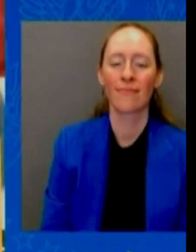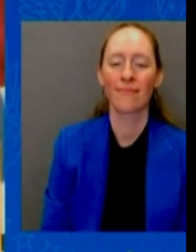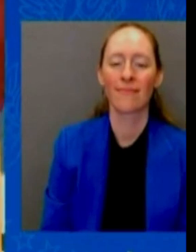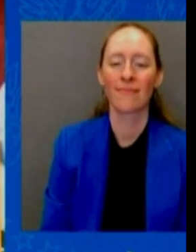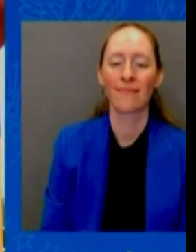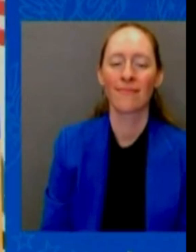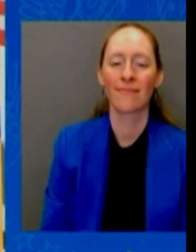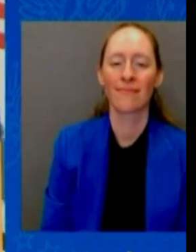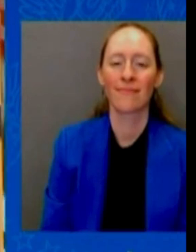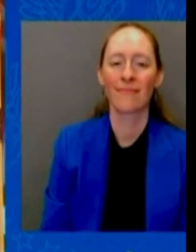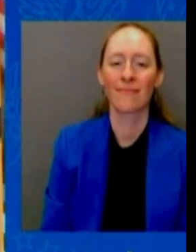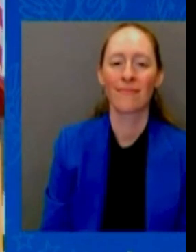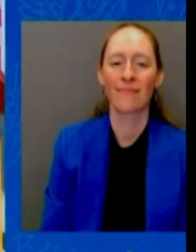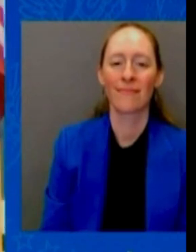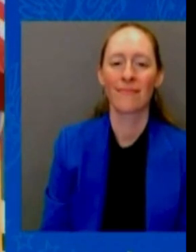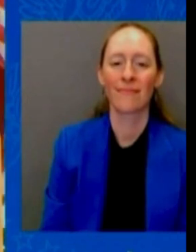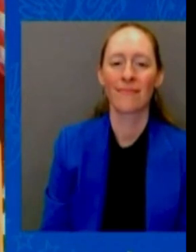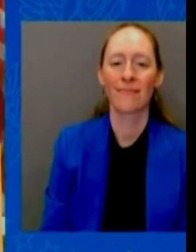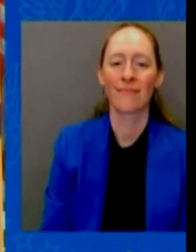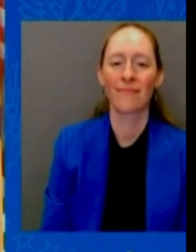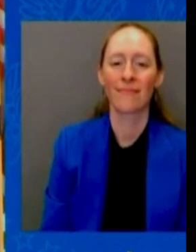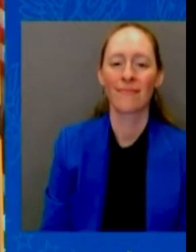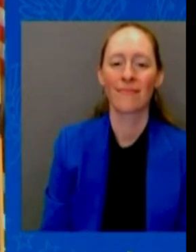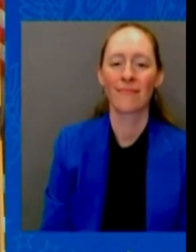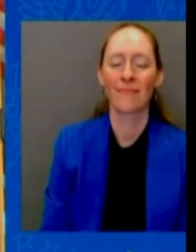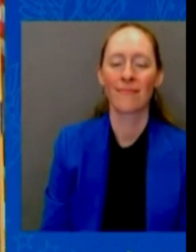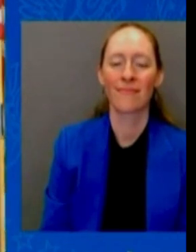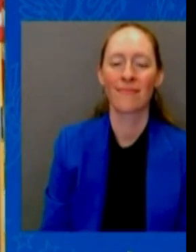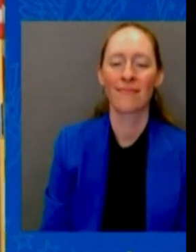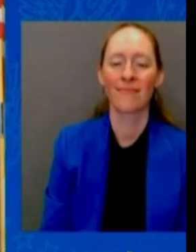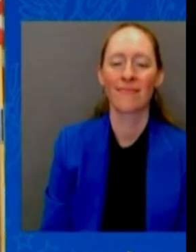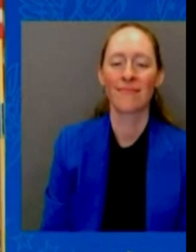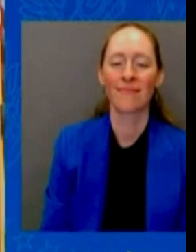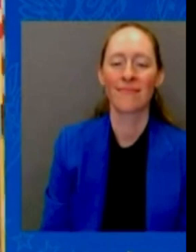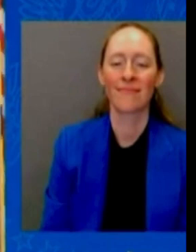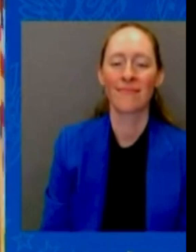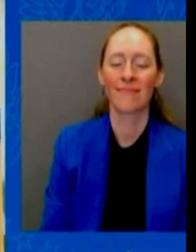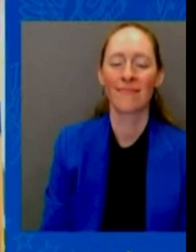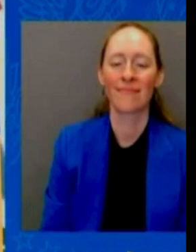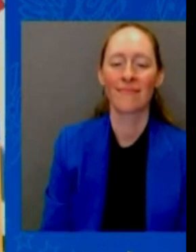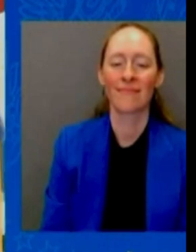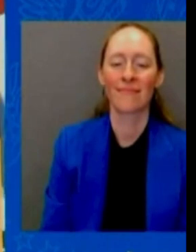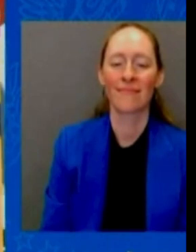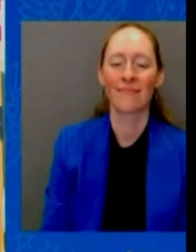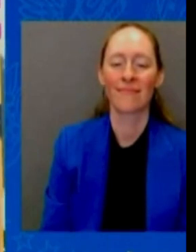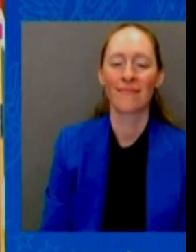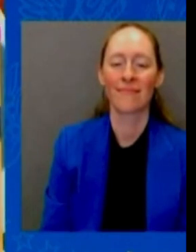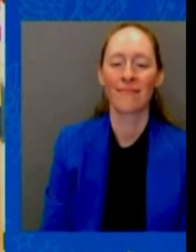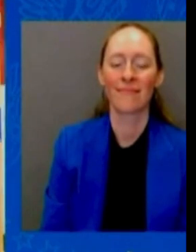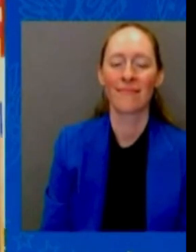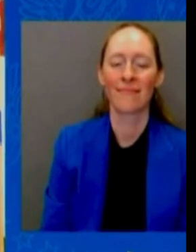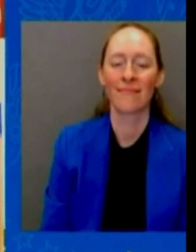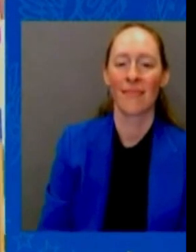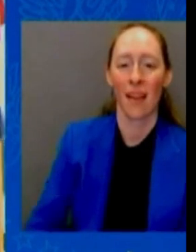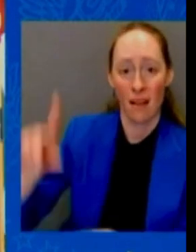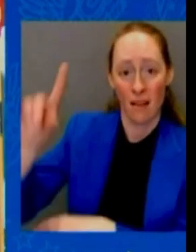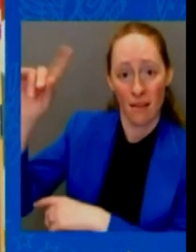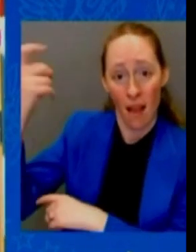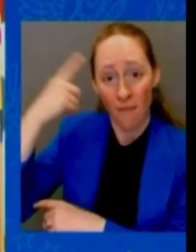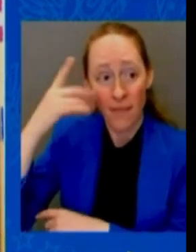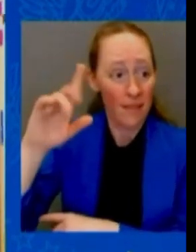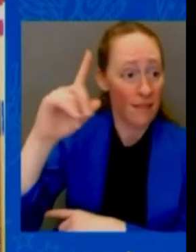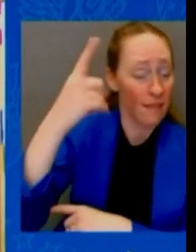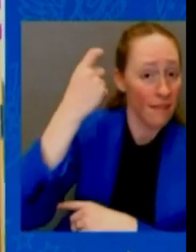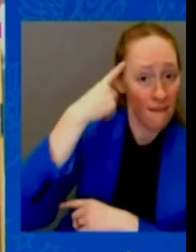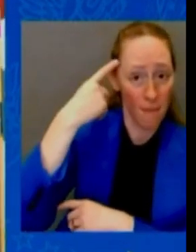Our democracies, on both sides of the ocean, are being shaken by the same doubts as to our ability to be sufficiently